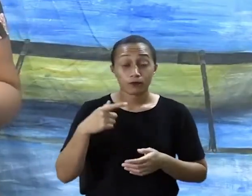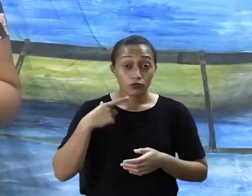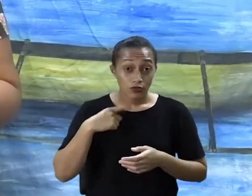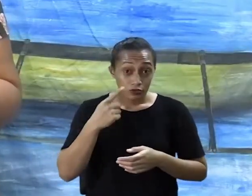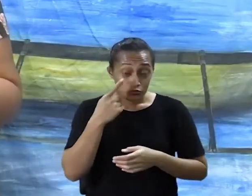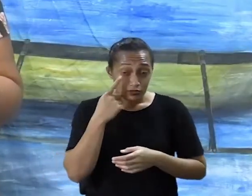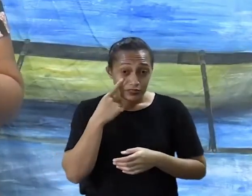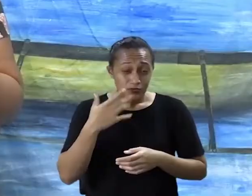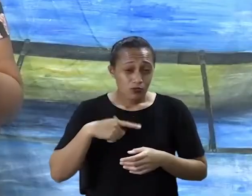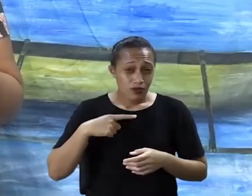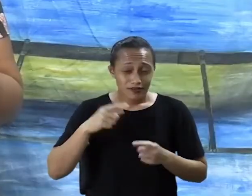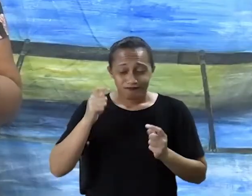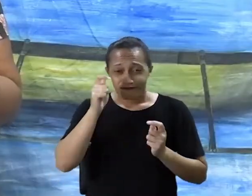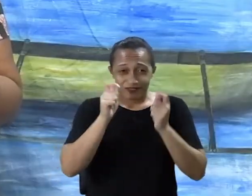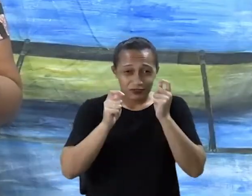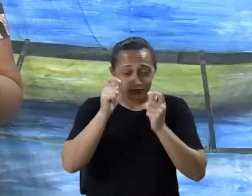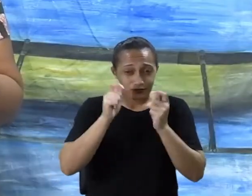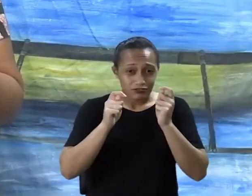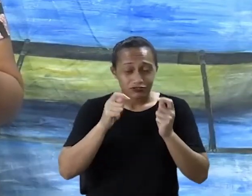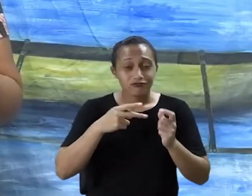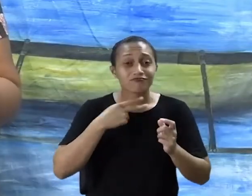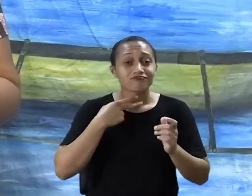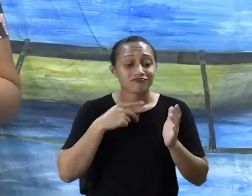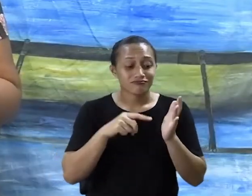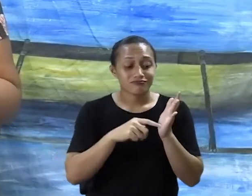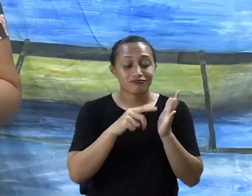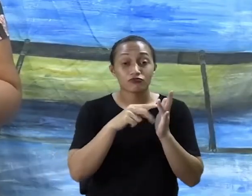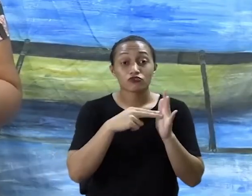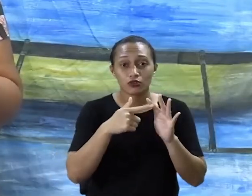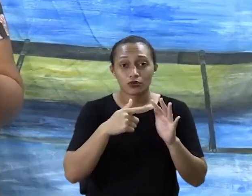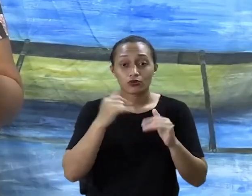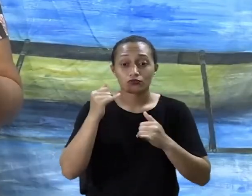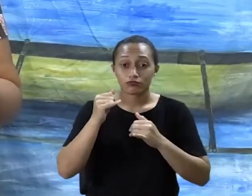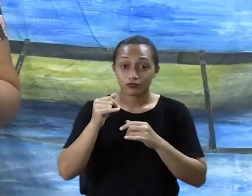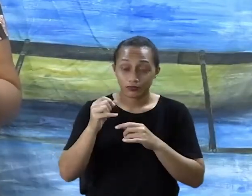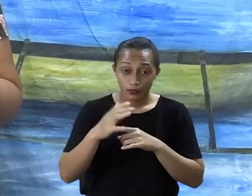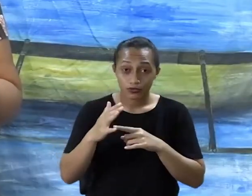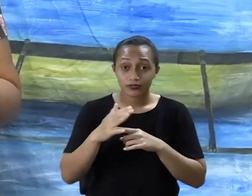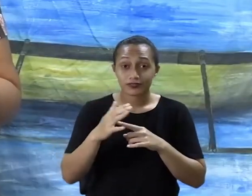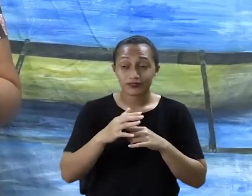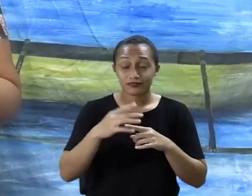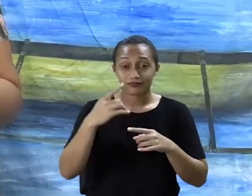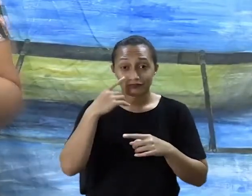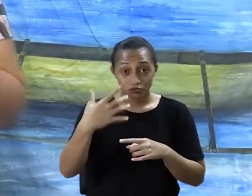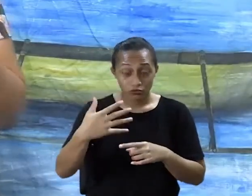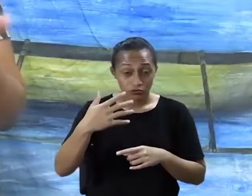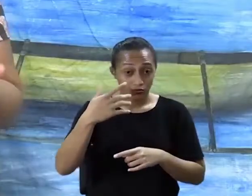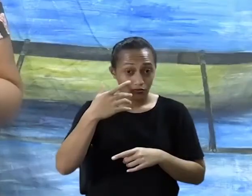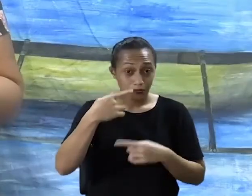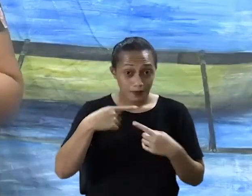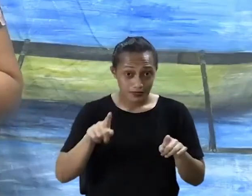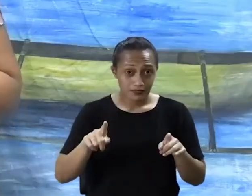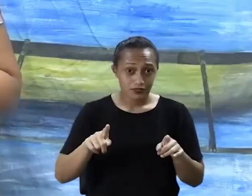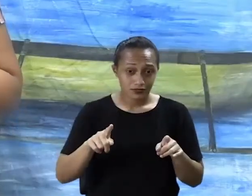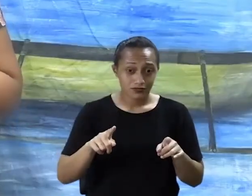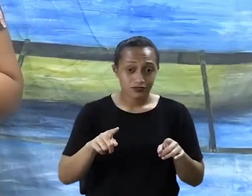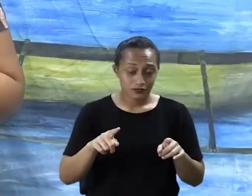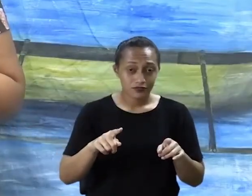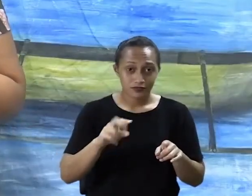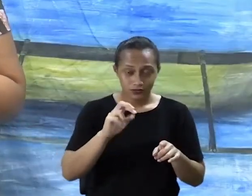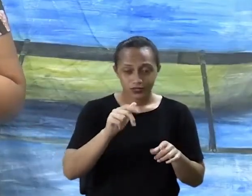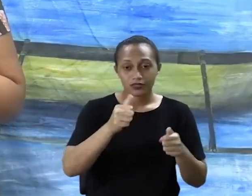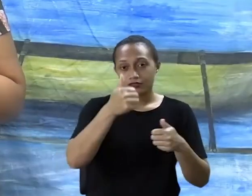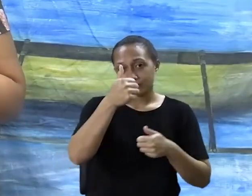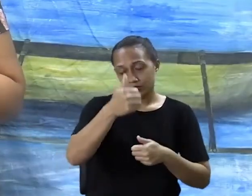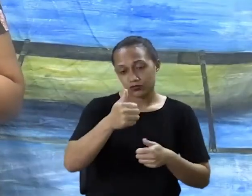facial expression and the tone is also important in identifying the message? Good. Now